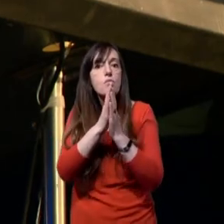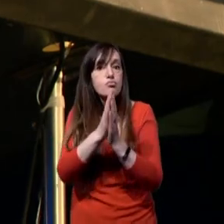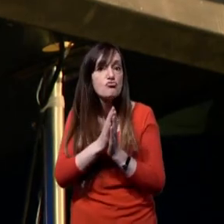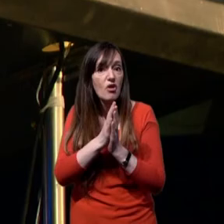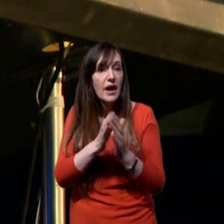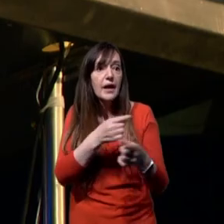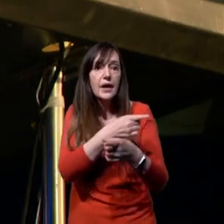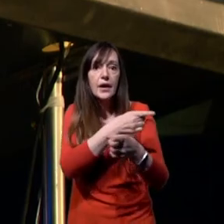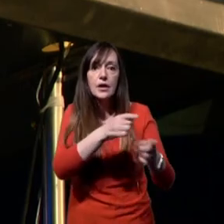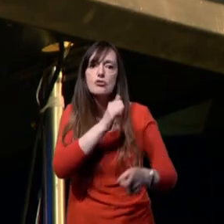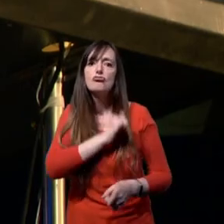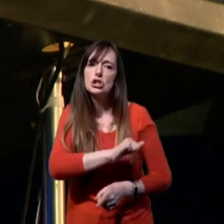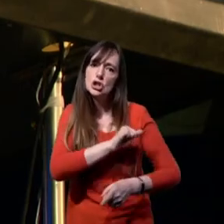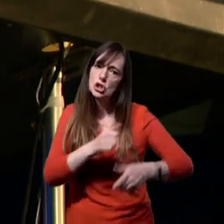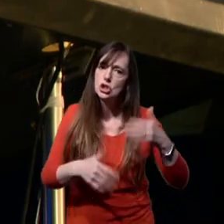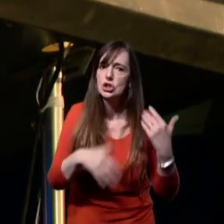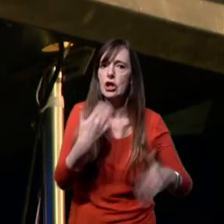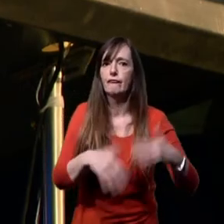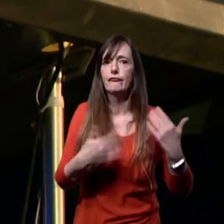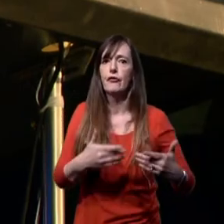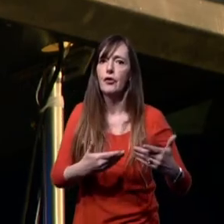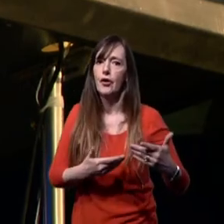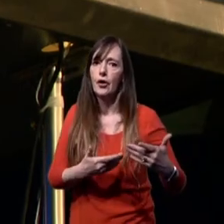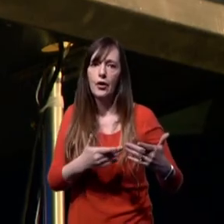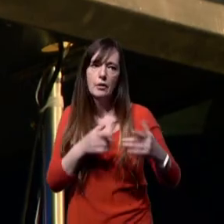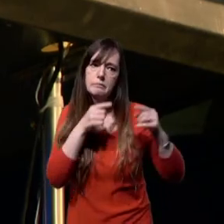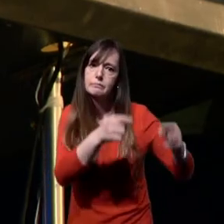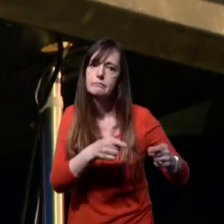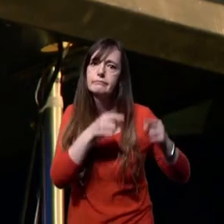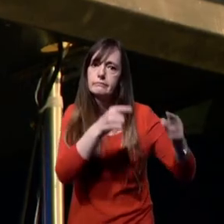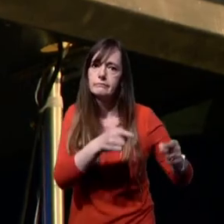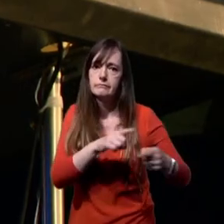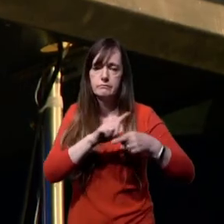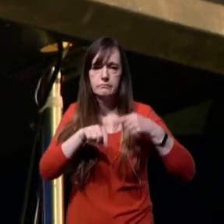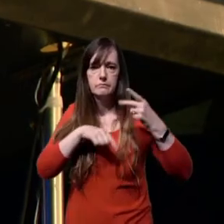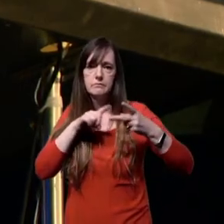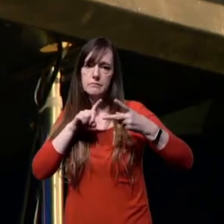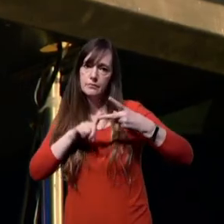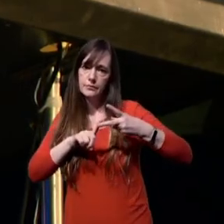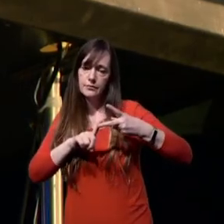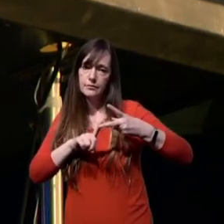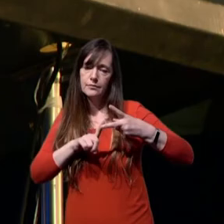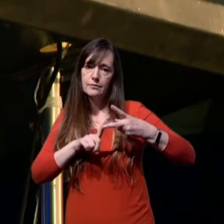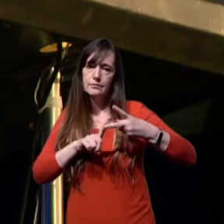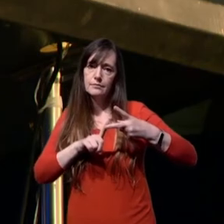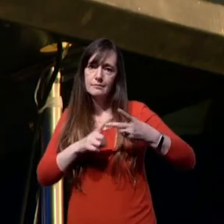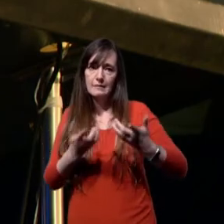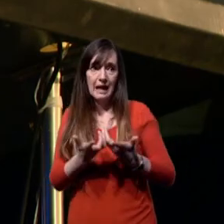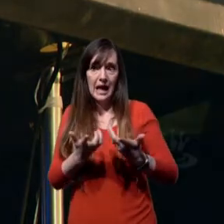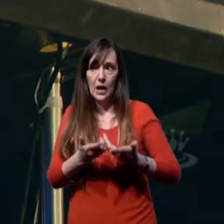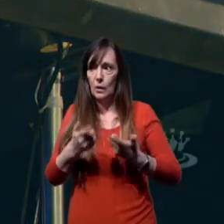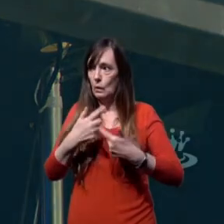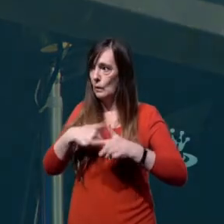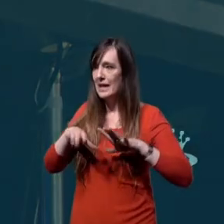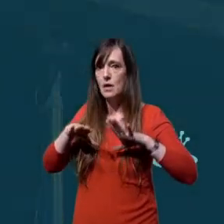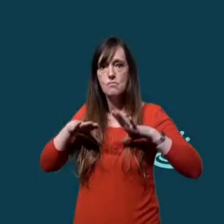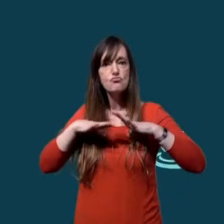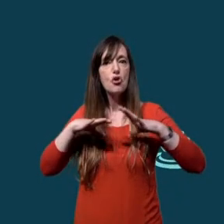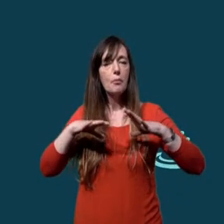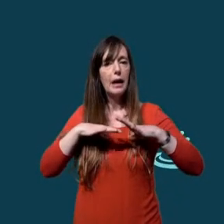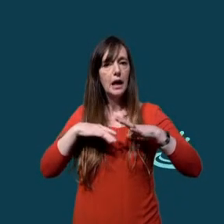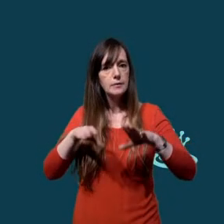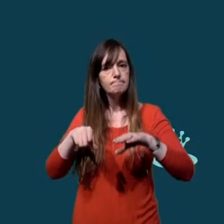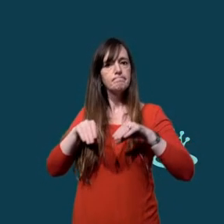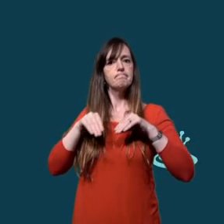suffering Christians, those suffering persecution. It reminds us how to prepare for